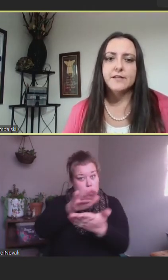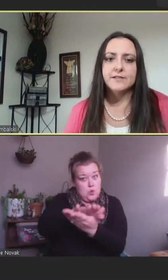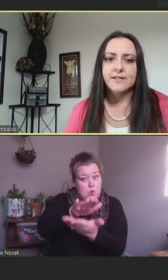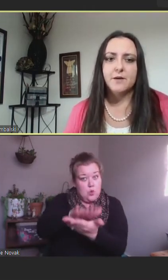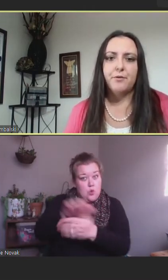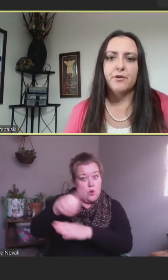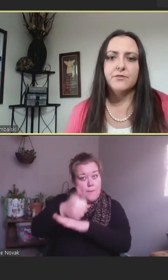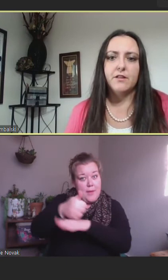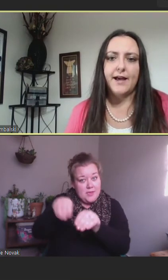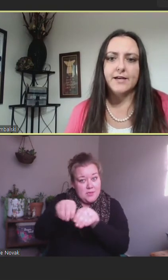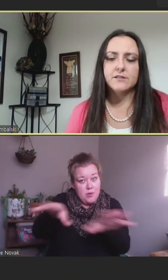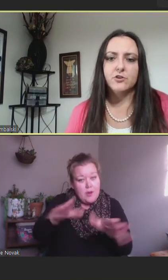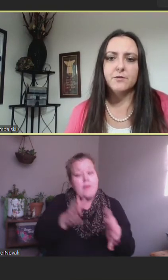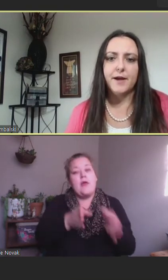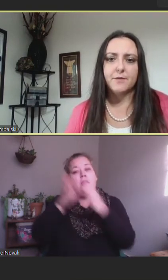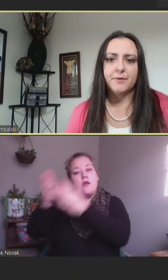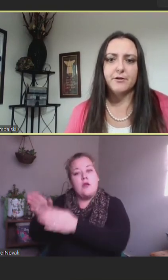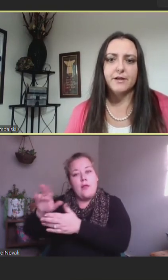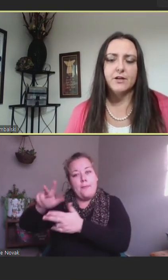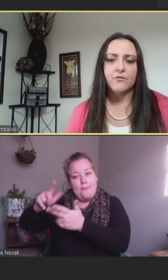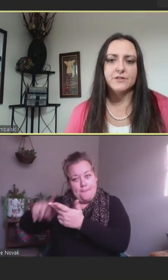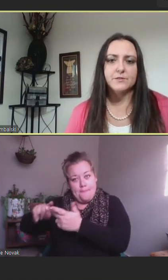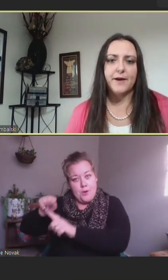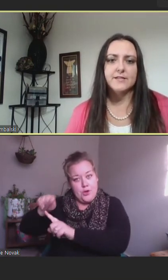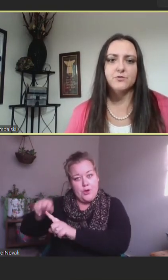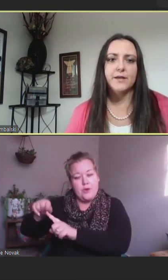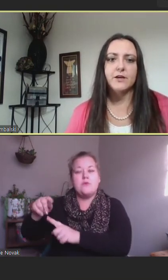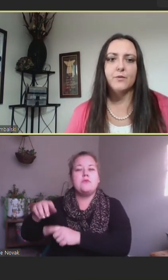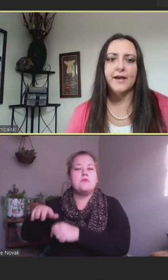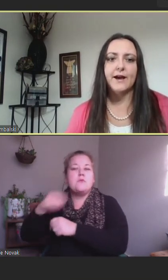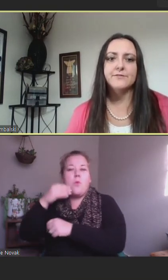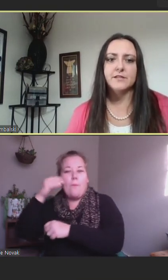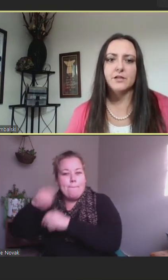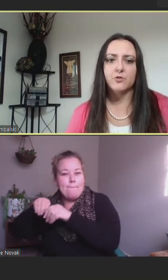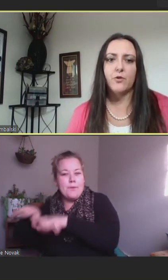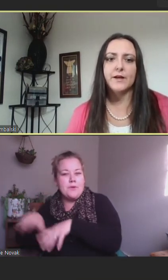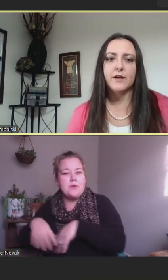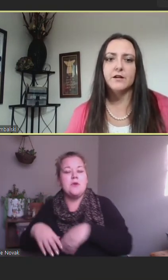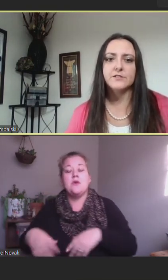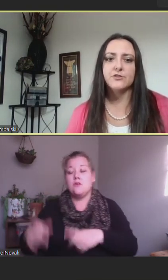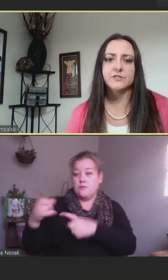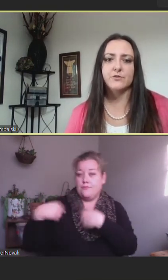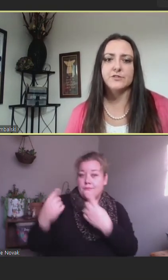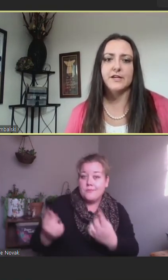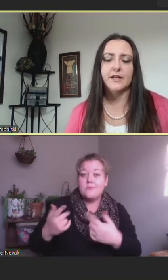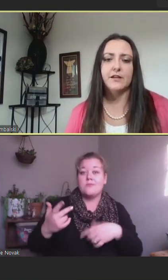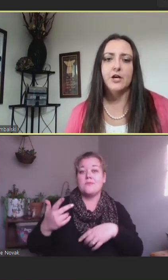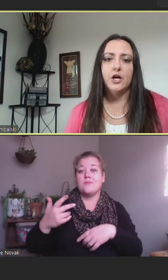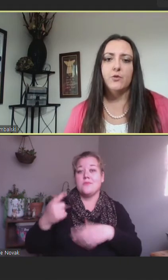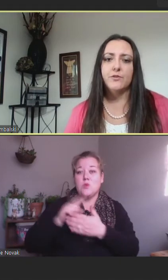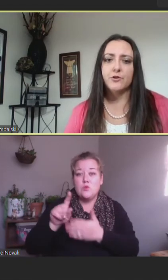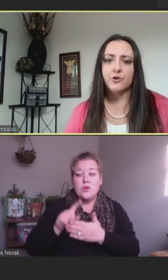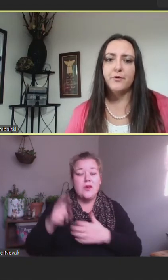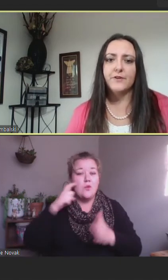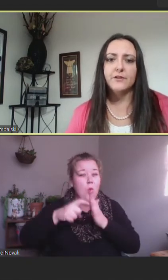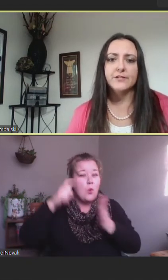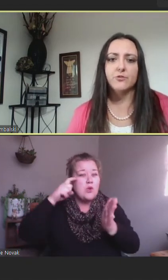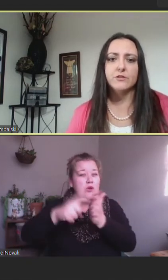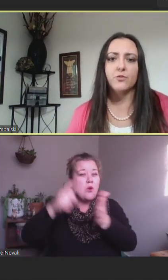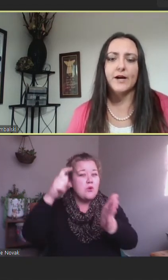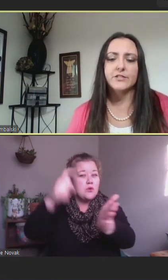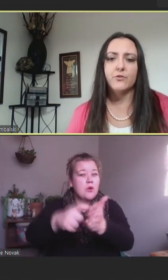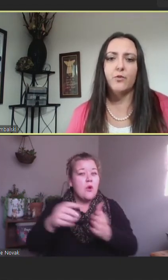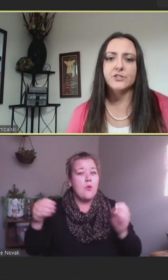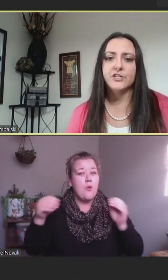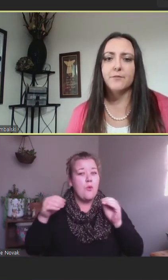as an example, in the last look back period over this past week, we have seen a growing cluster associated with a group of